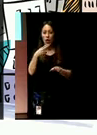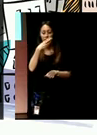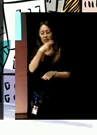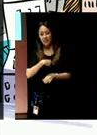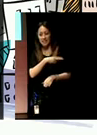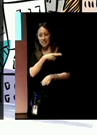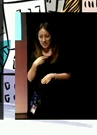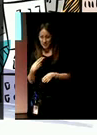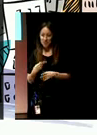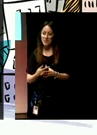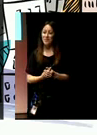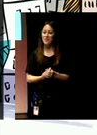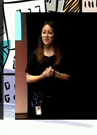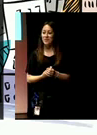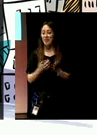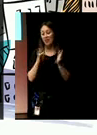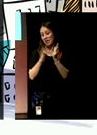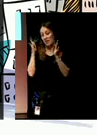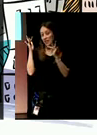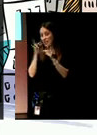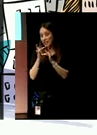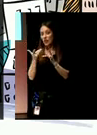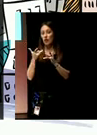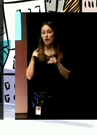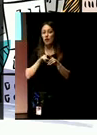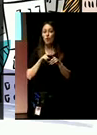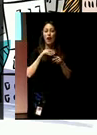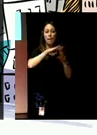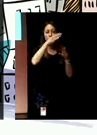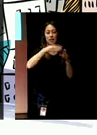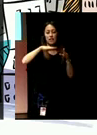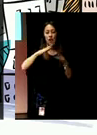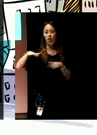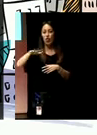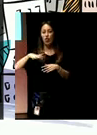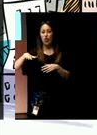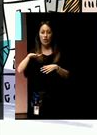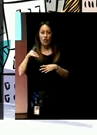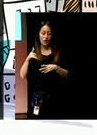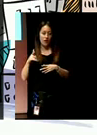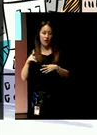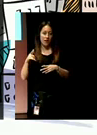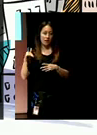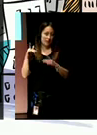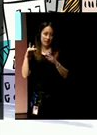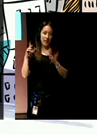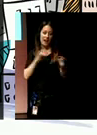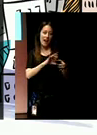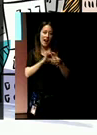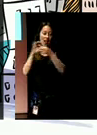with Ellie Mary. It's a Christian route, but